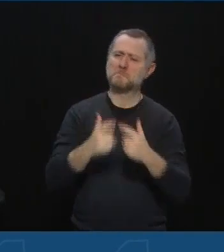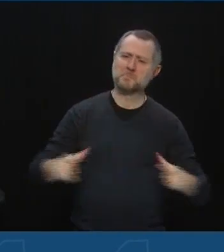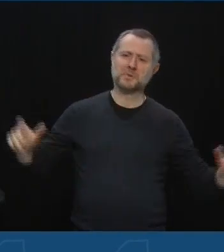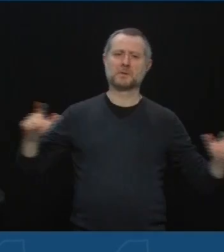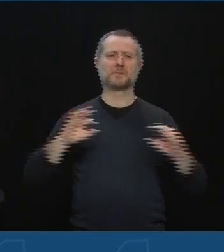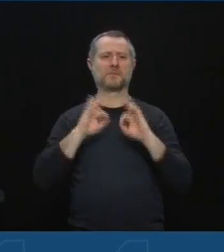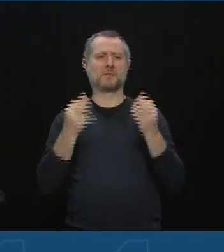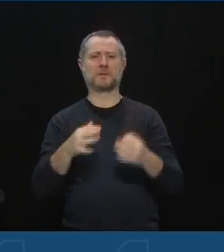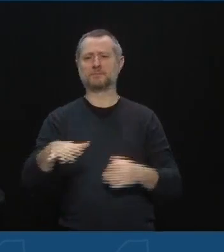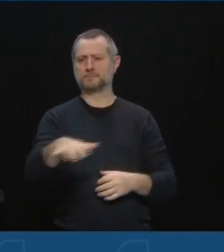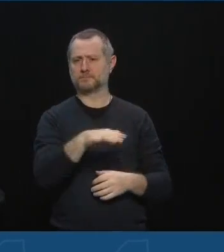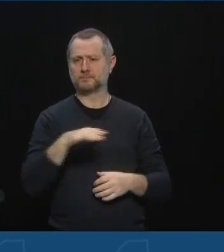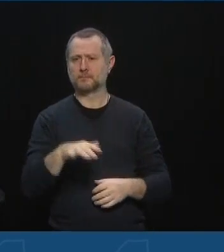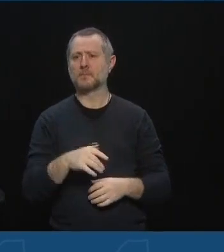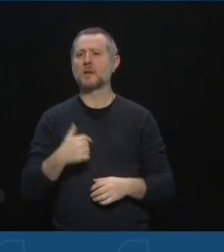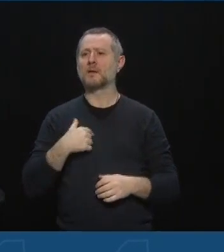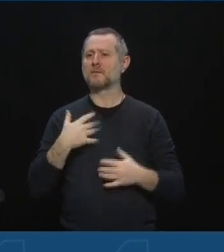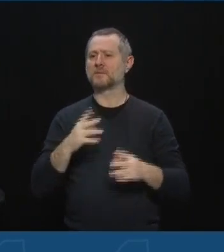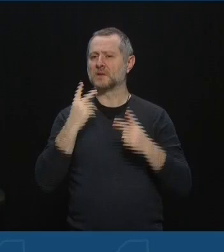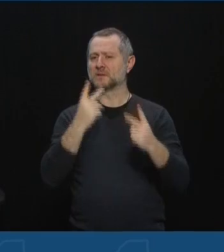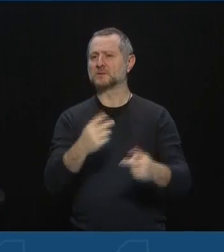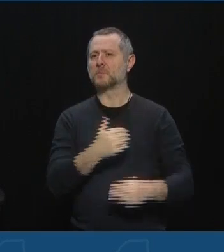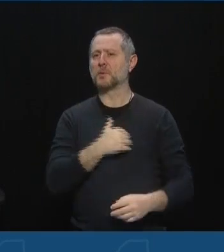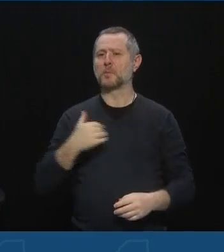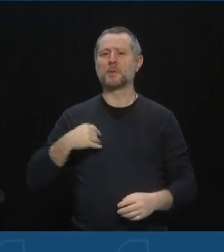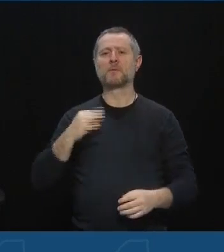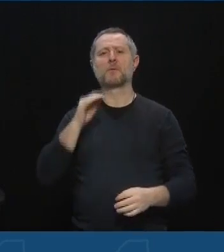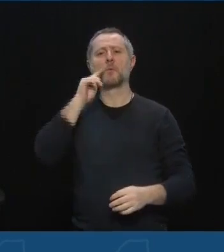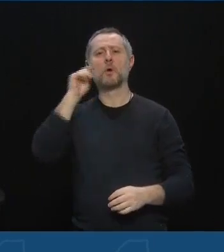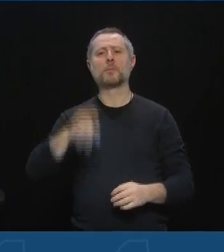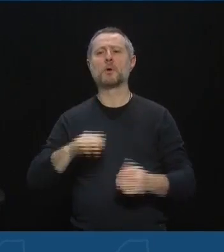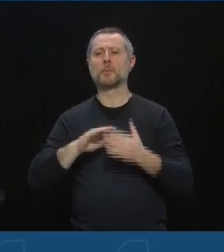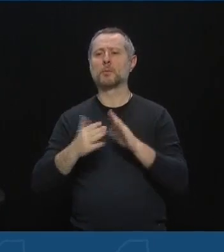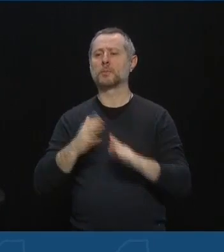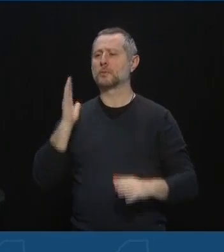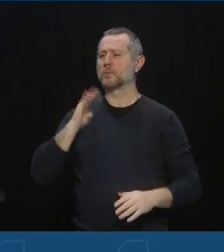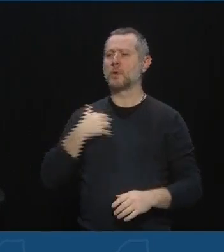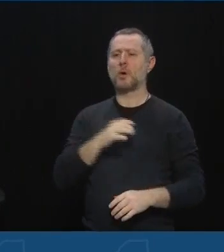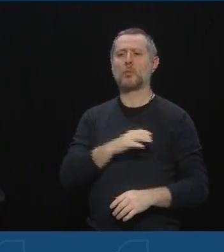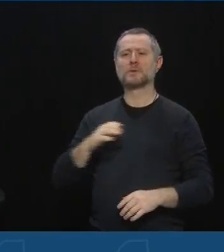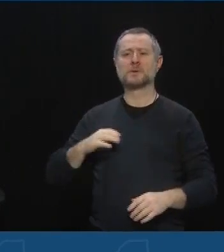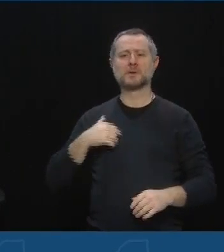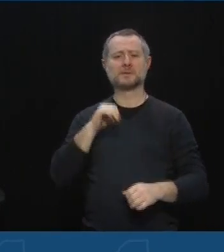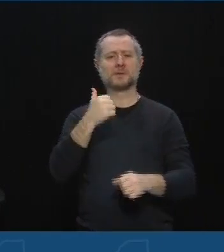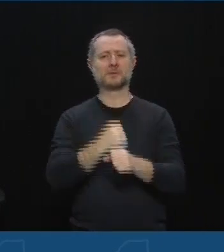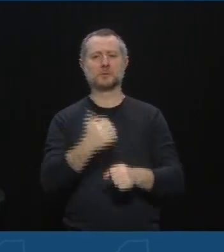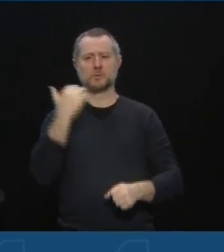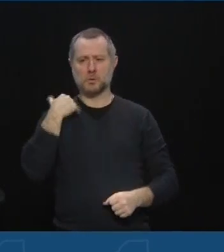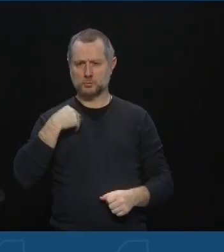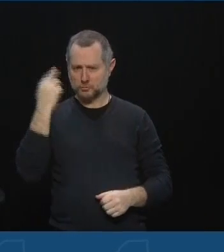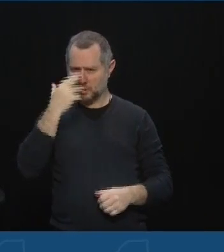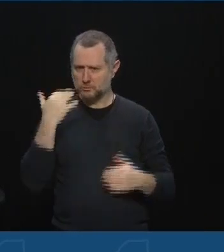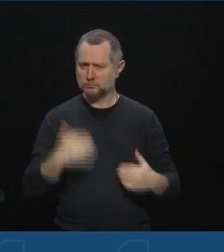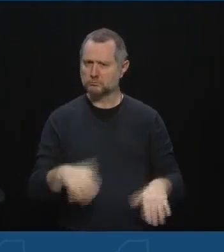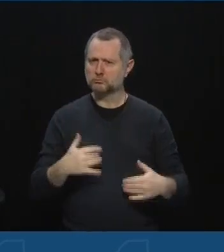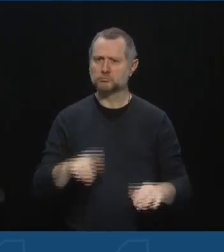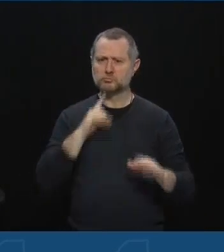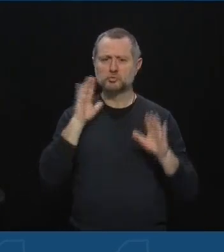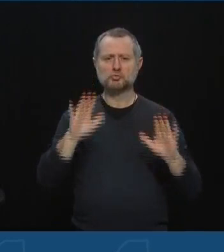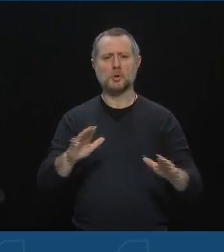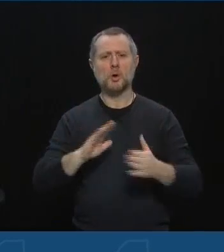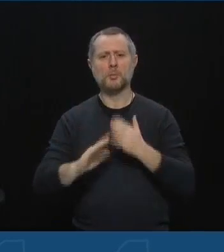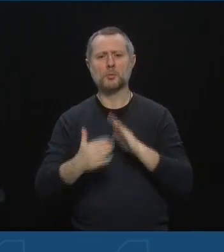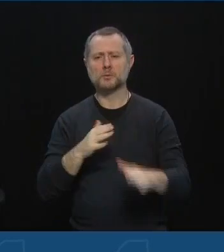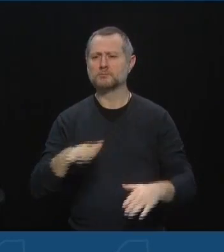chance to visit members of the Ukrainian community when I was a member of Congress a decade ago, and I realized how vibrant it was, and it still is. This is